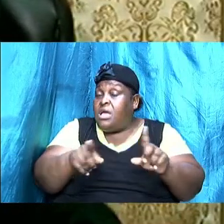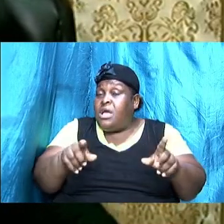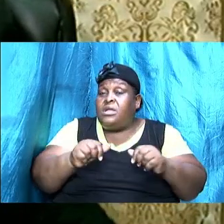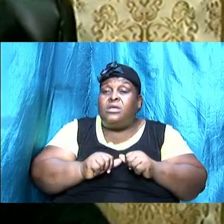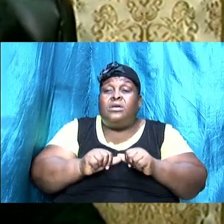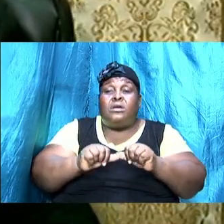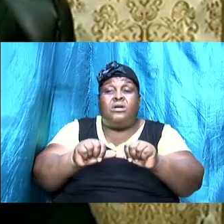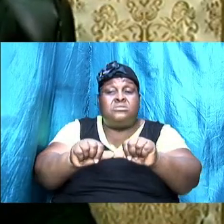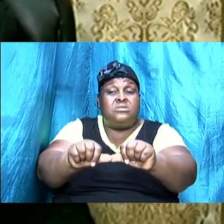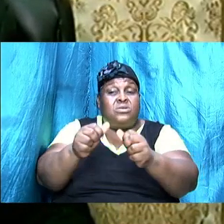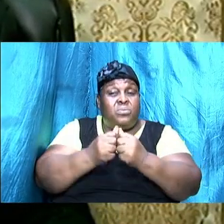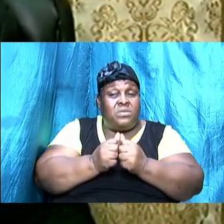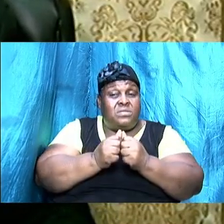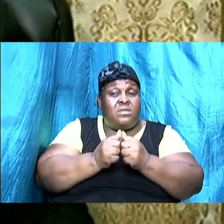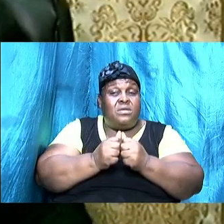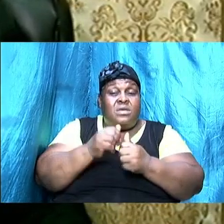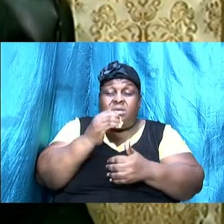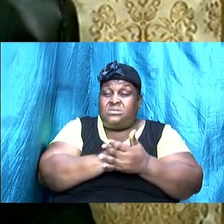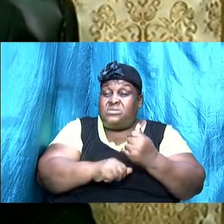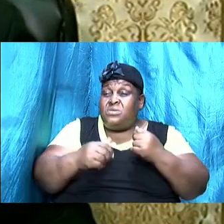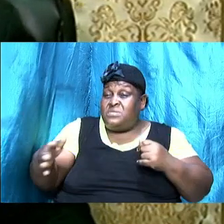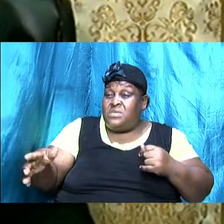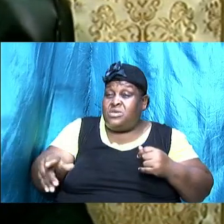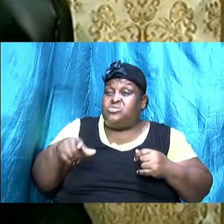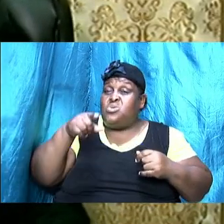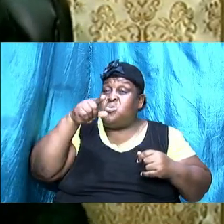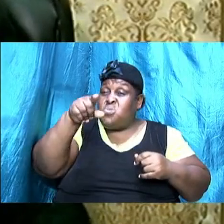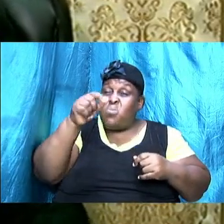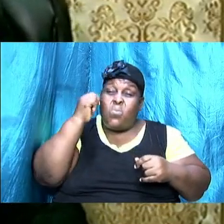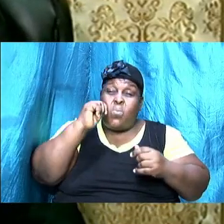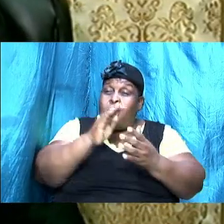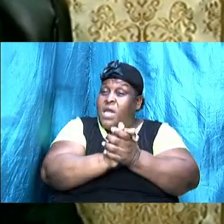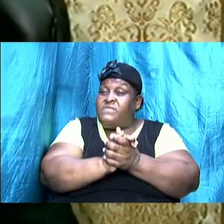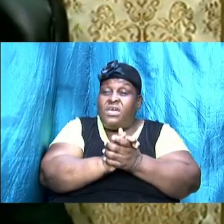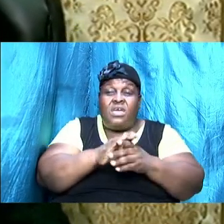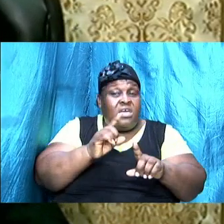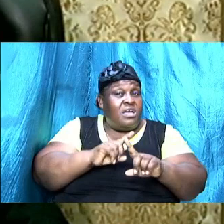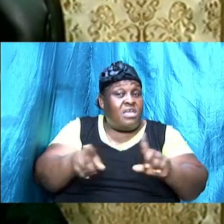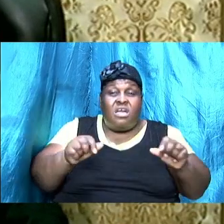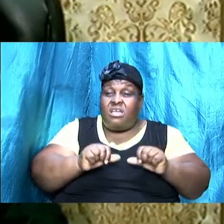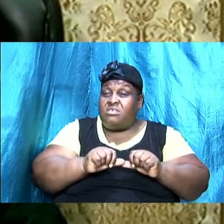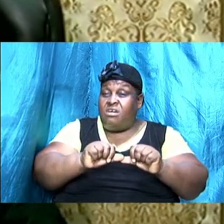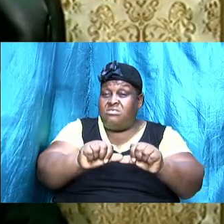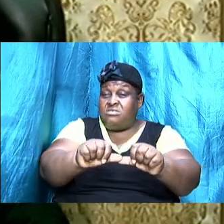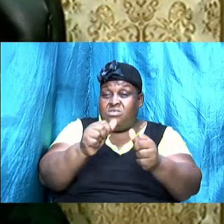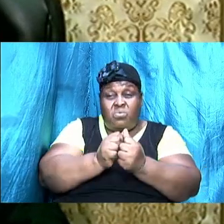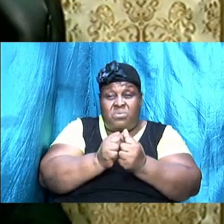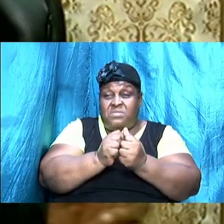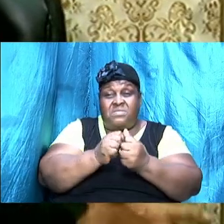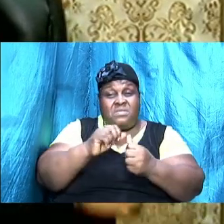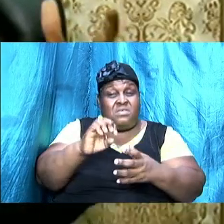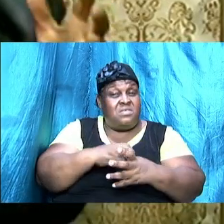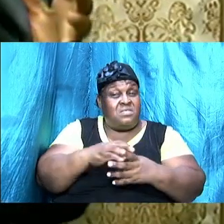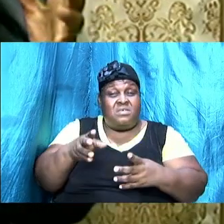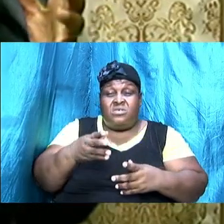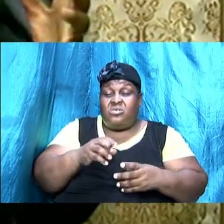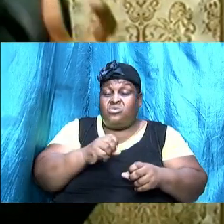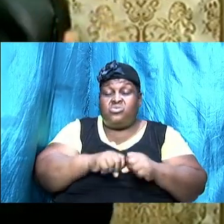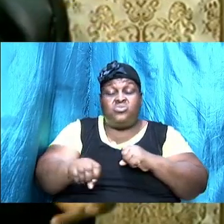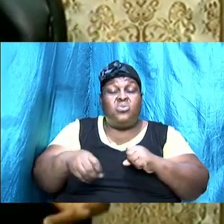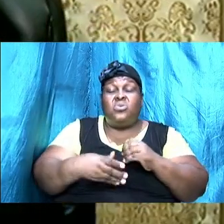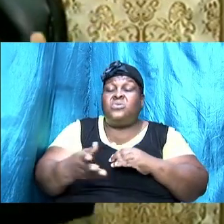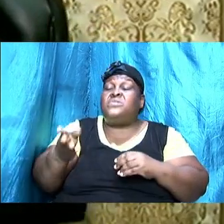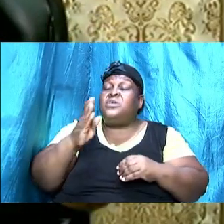are certainly certain things you, as a wife, cannot continue with either. So that there will have